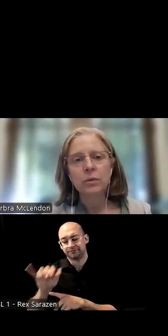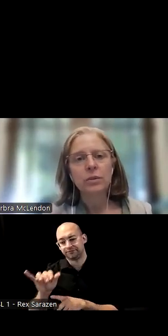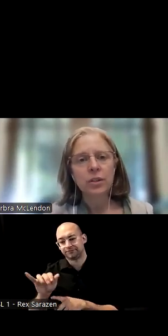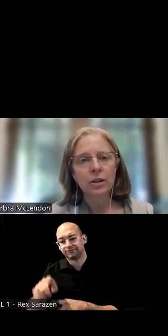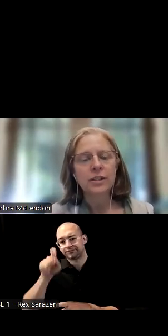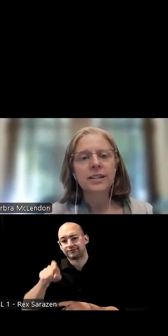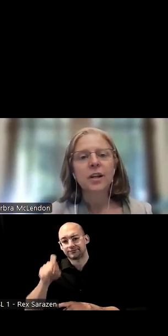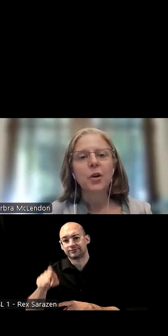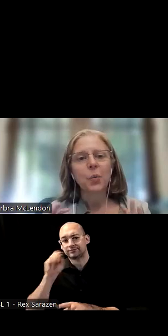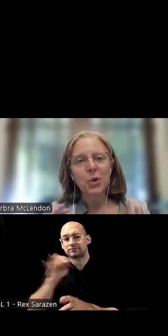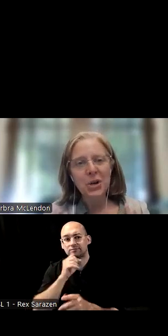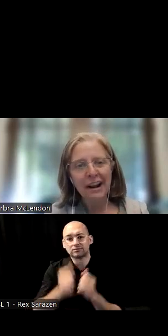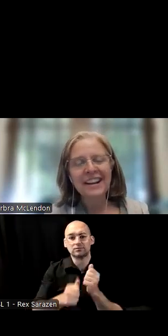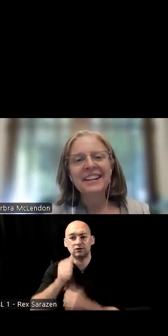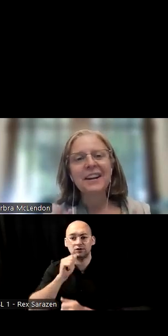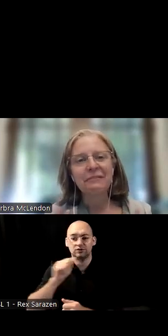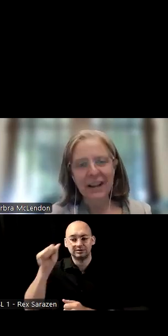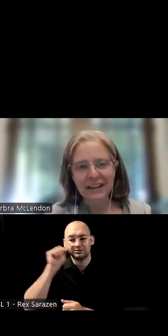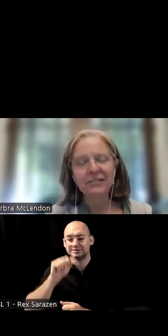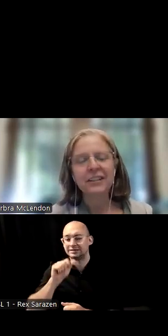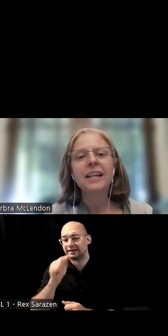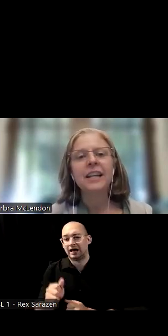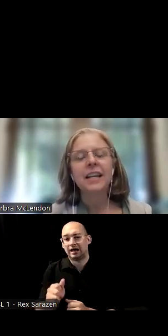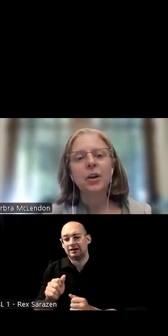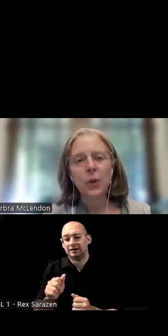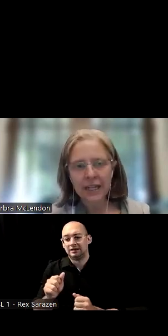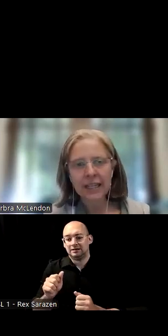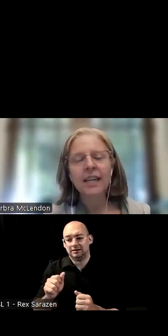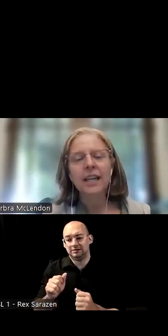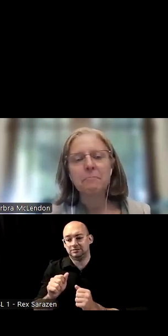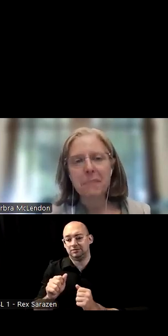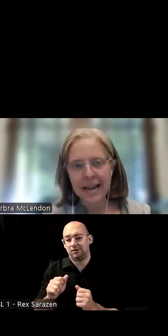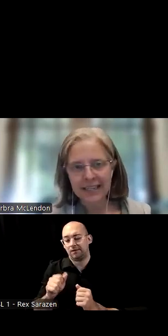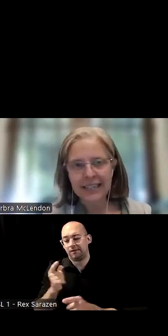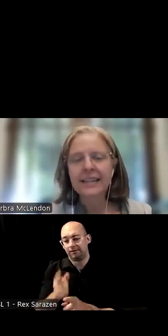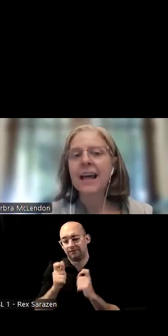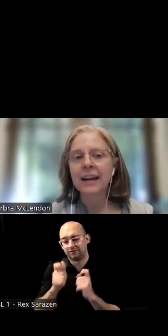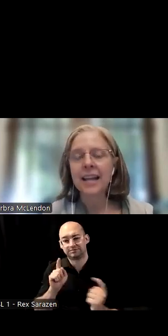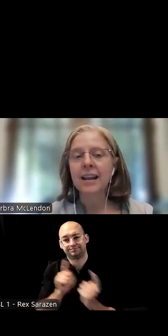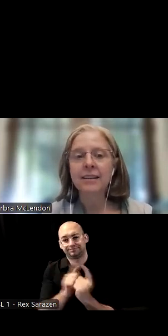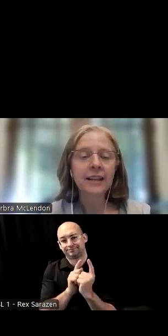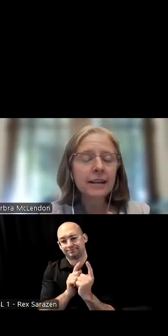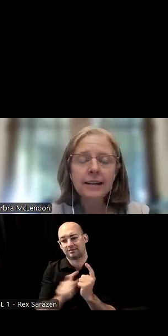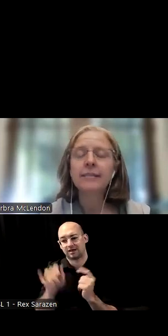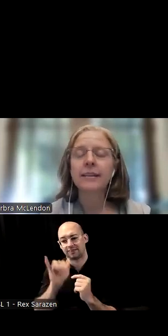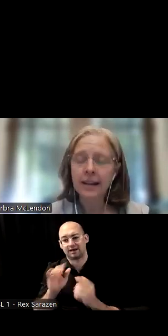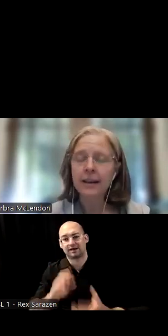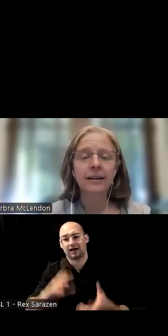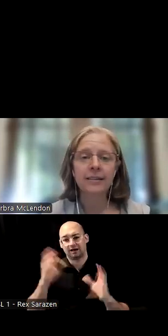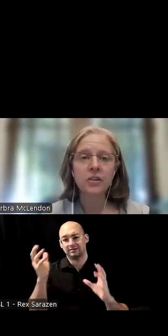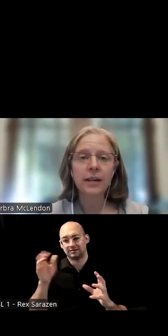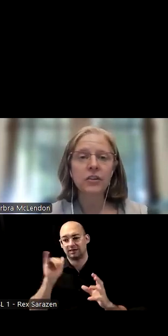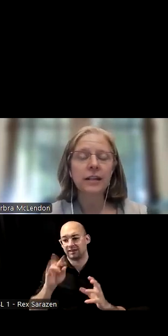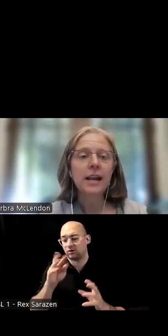of older adults were not effectively, quickly met in that chaos. And it is a